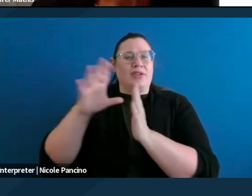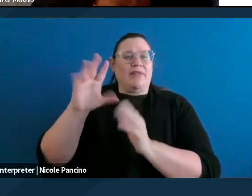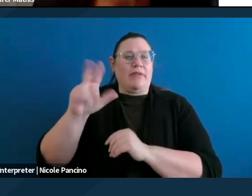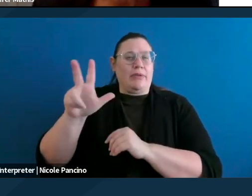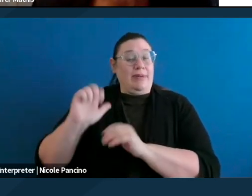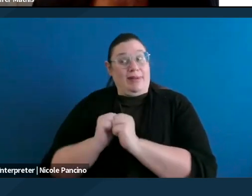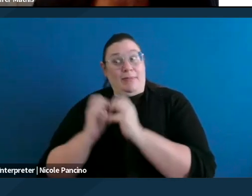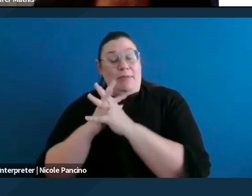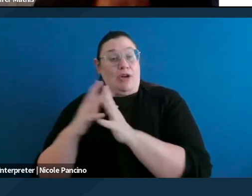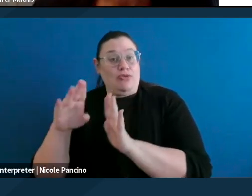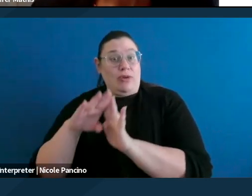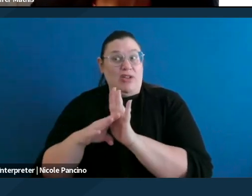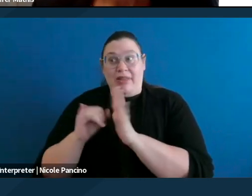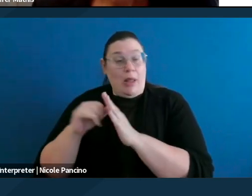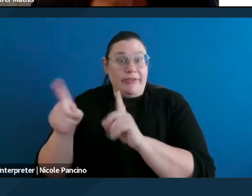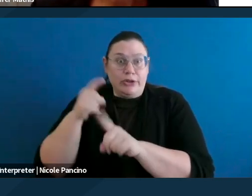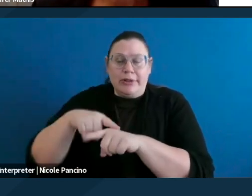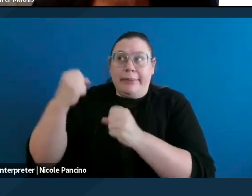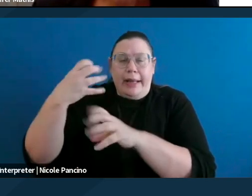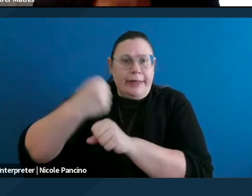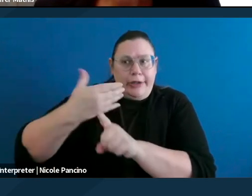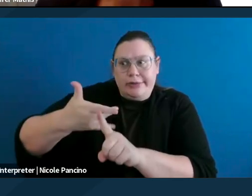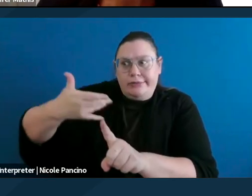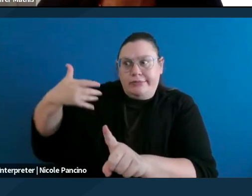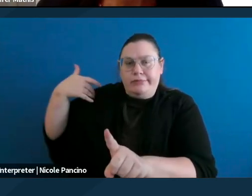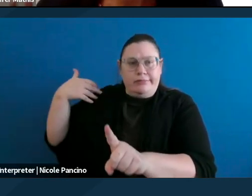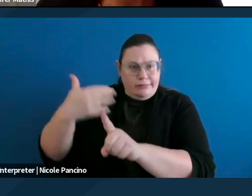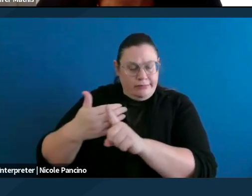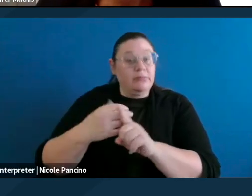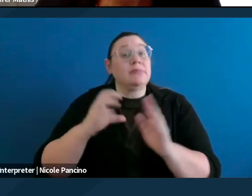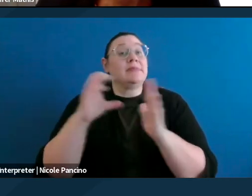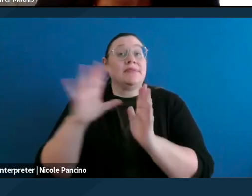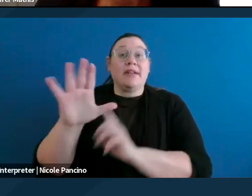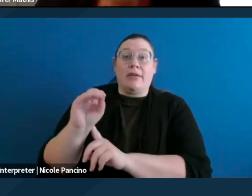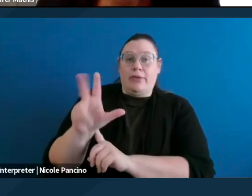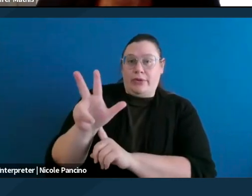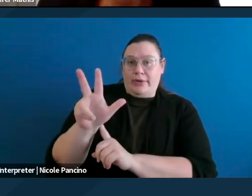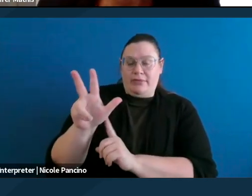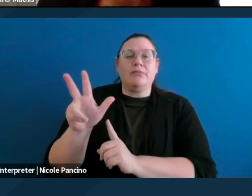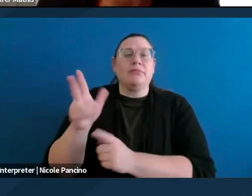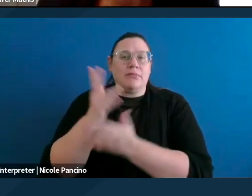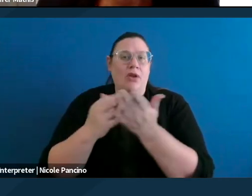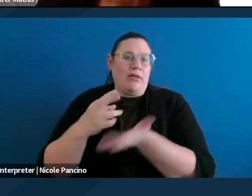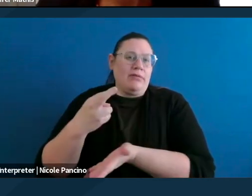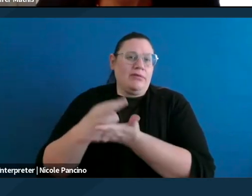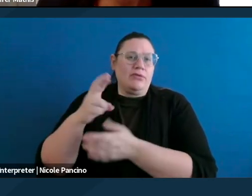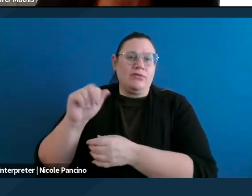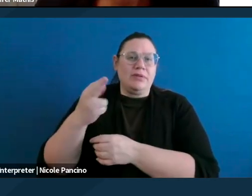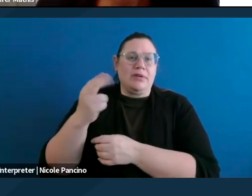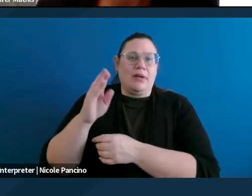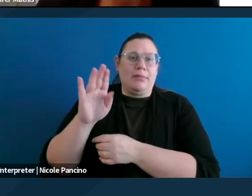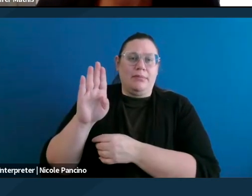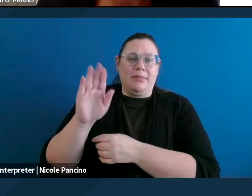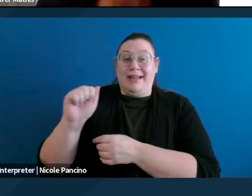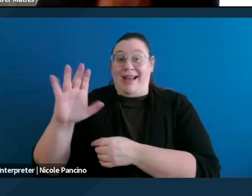time in many, many years. Section 503 has been part of the Rehabilitation Act since the